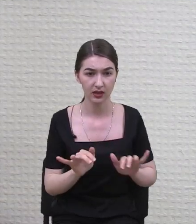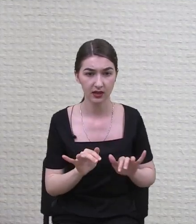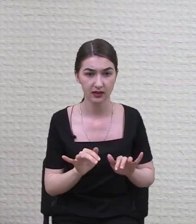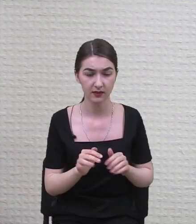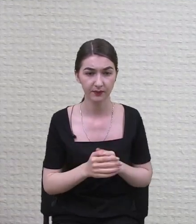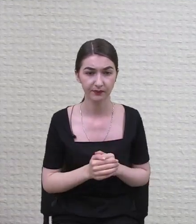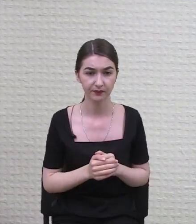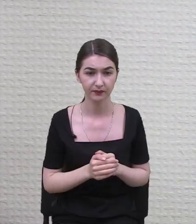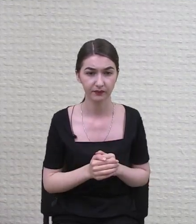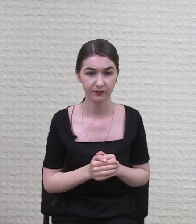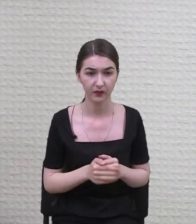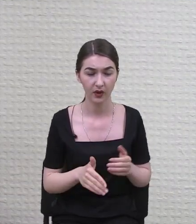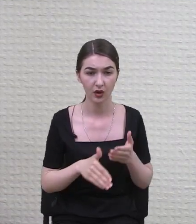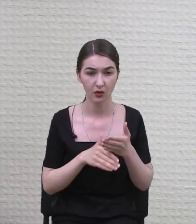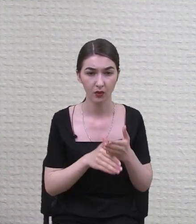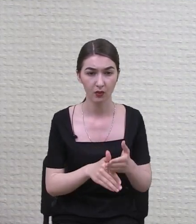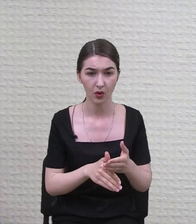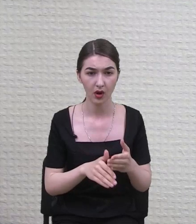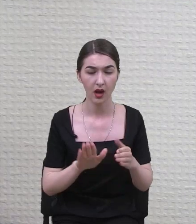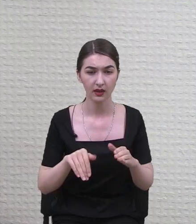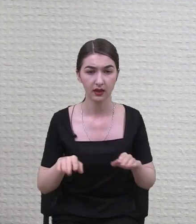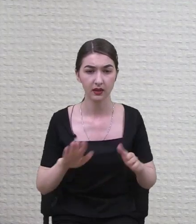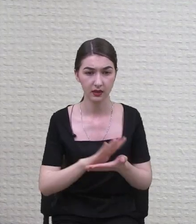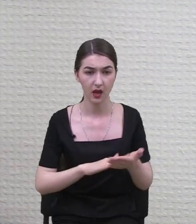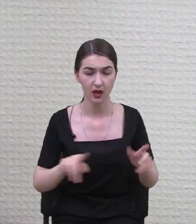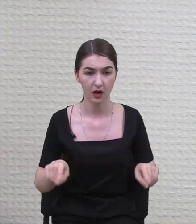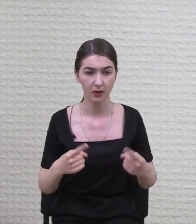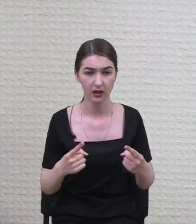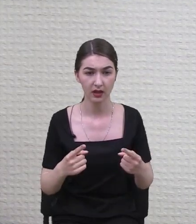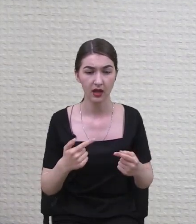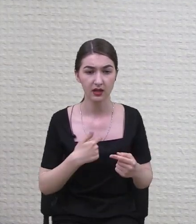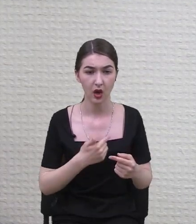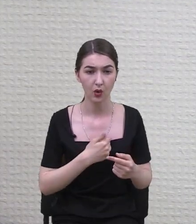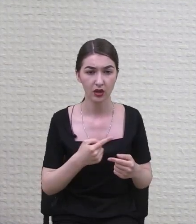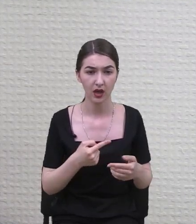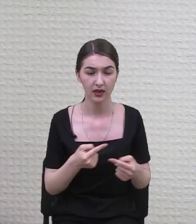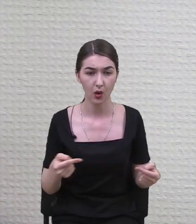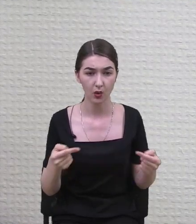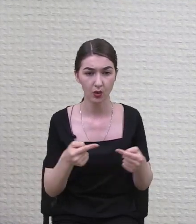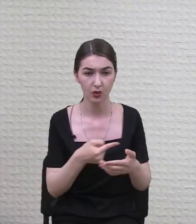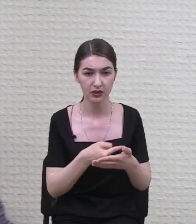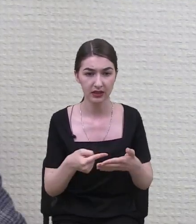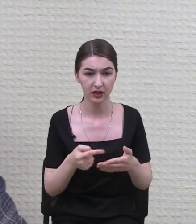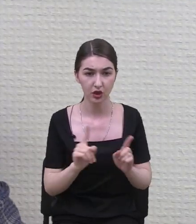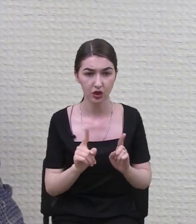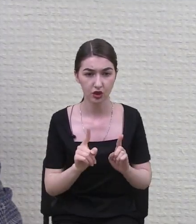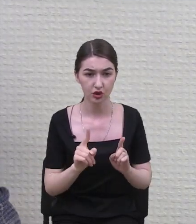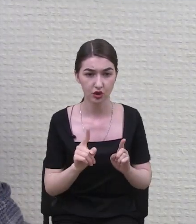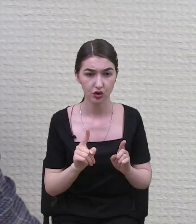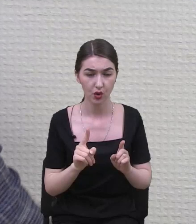now considering the parts of the second part of this process, the